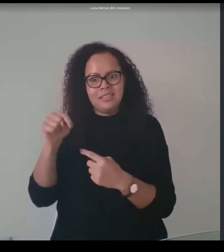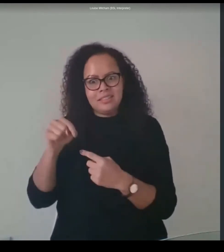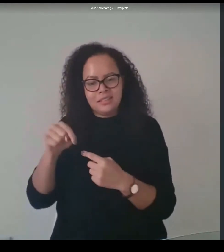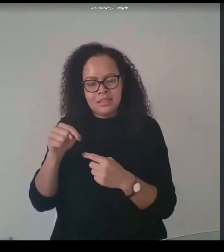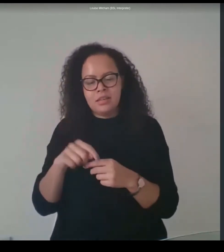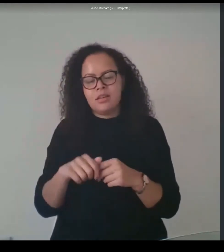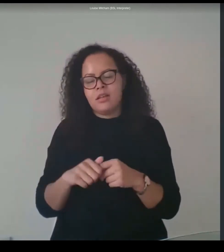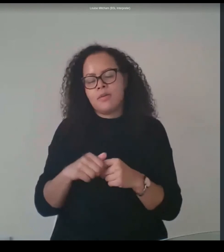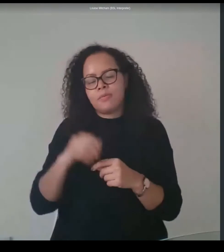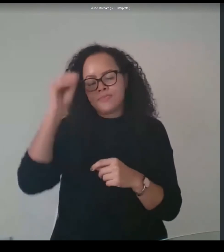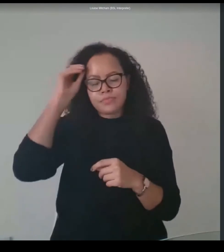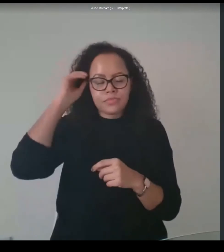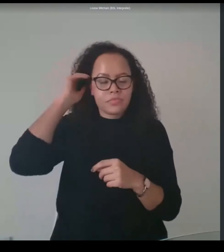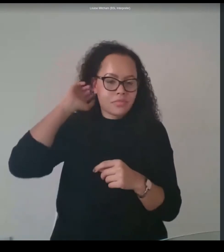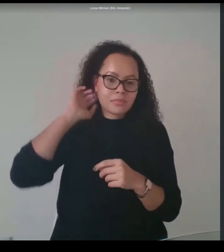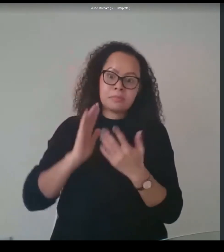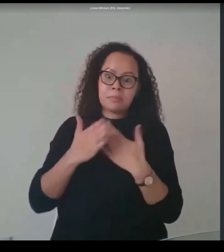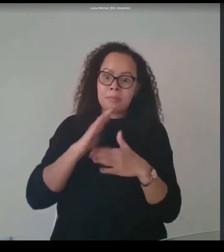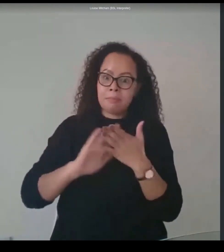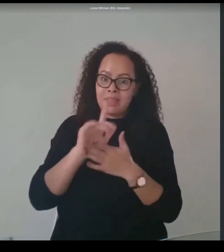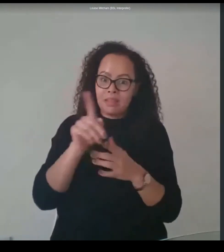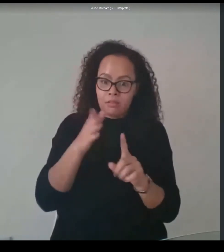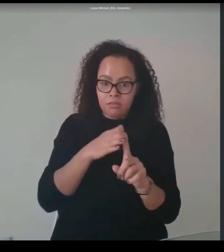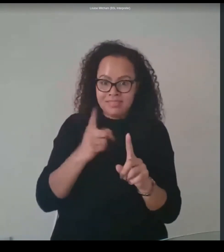go on. They're doing more exercise.